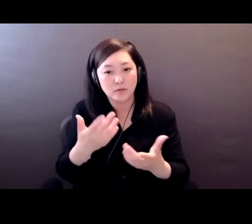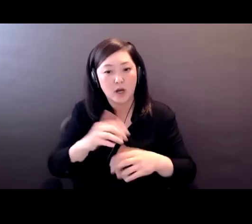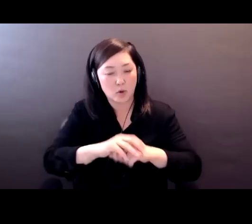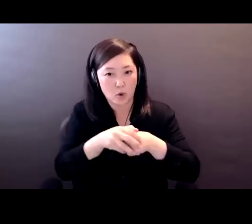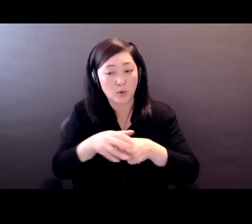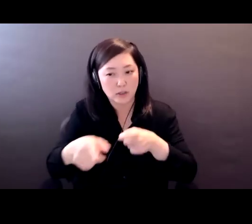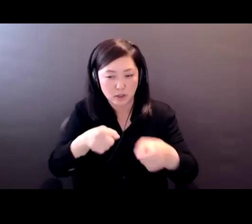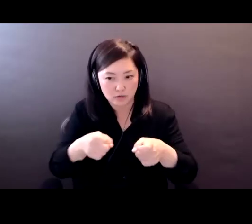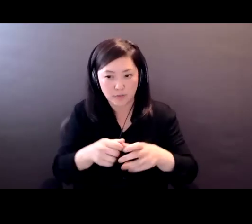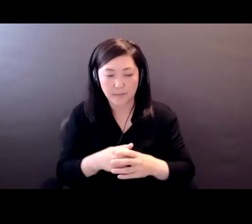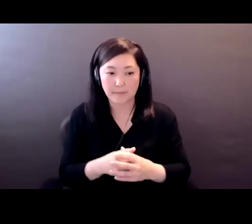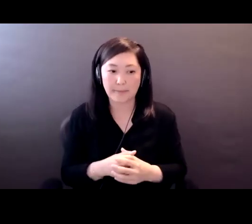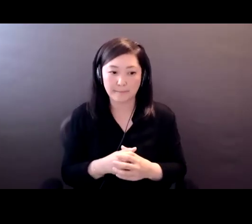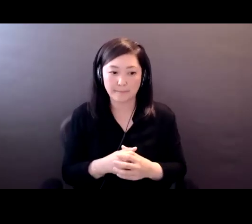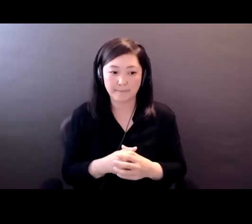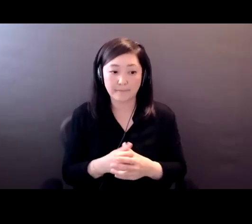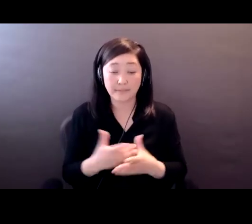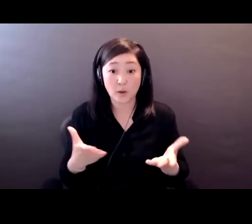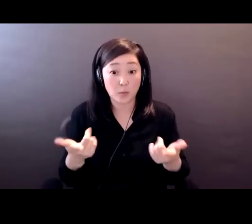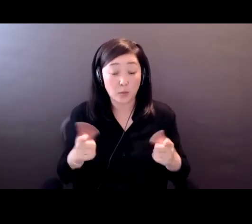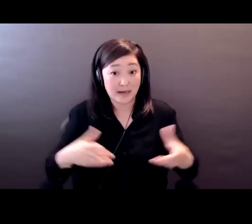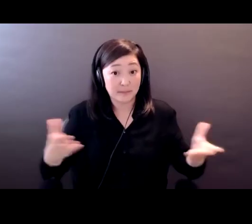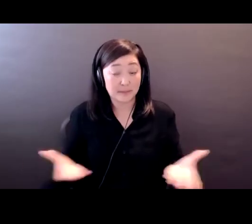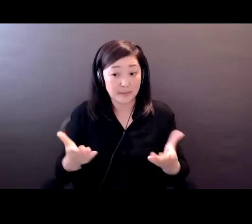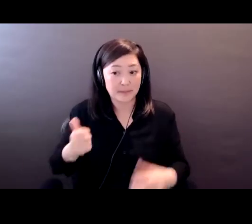to place what is happening in Canada in a global